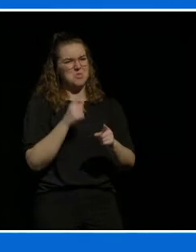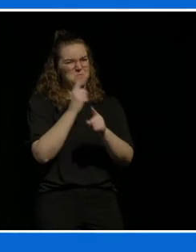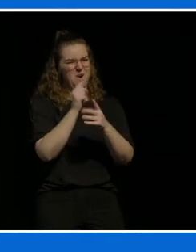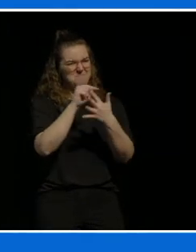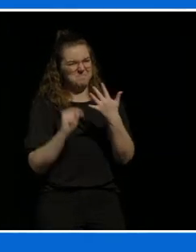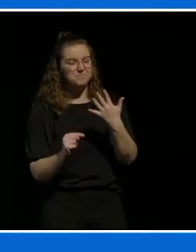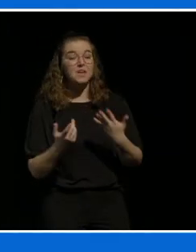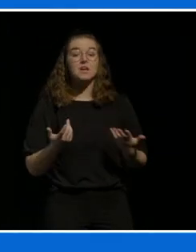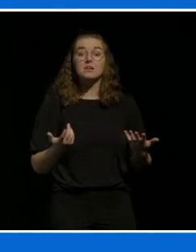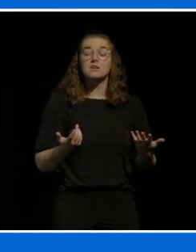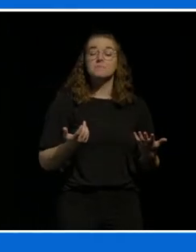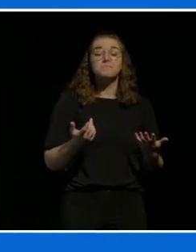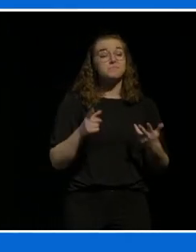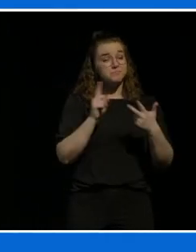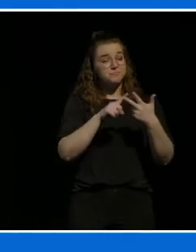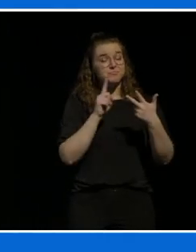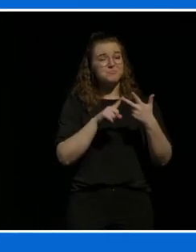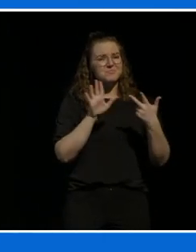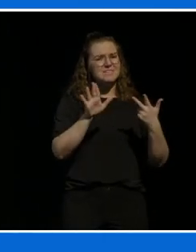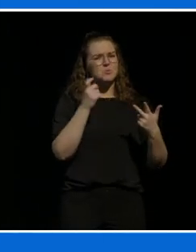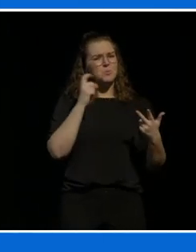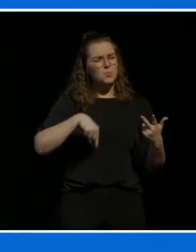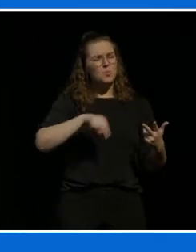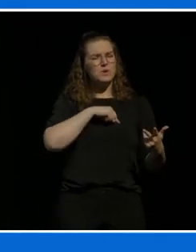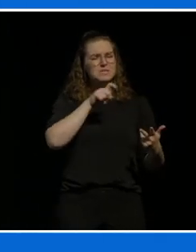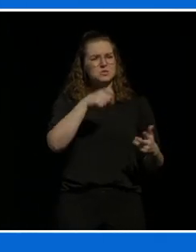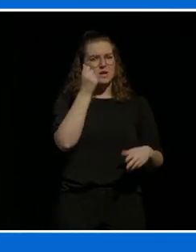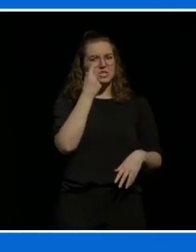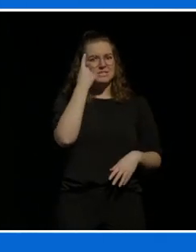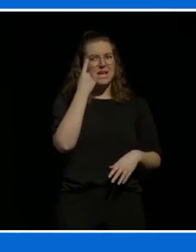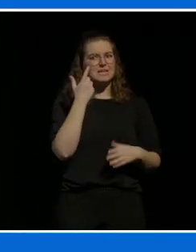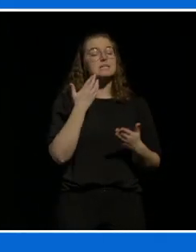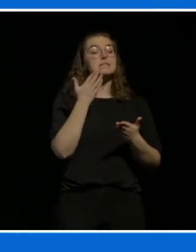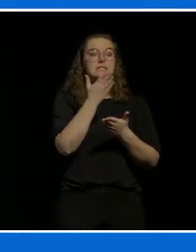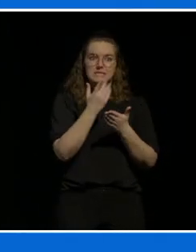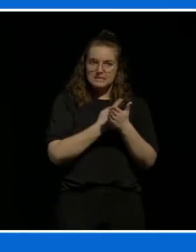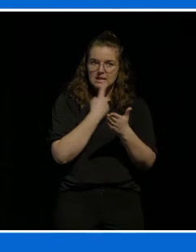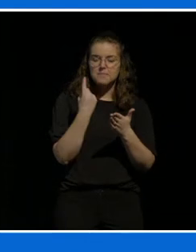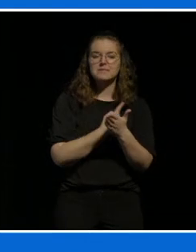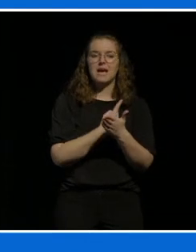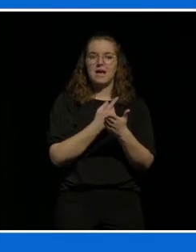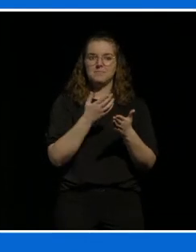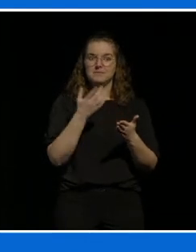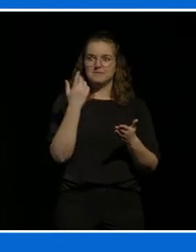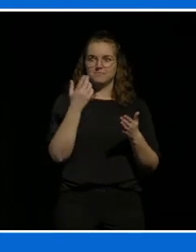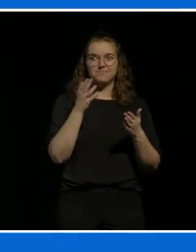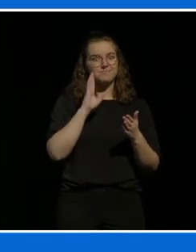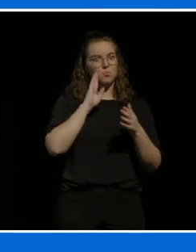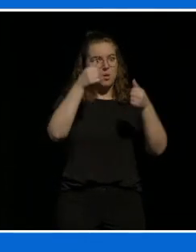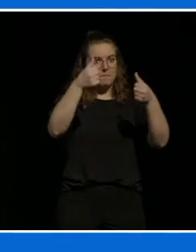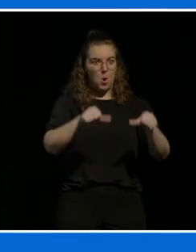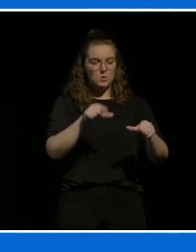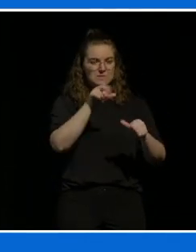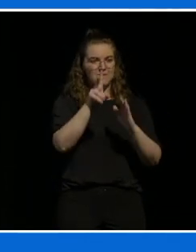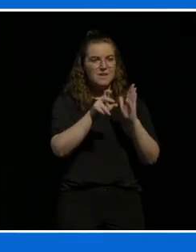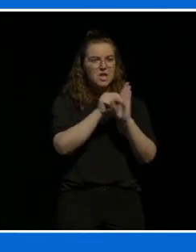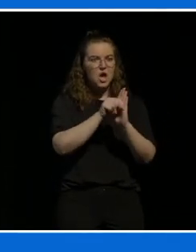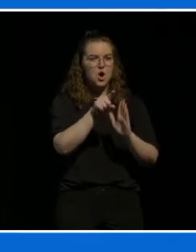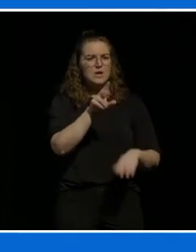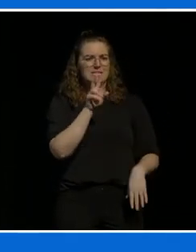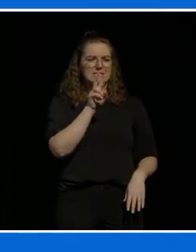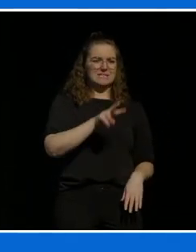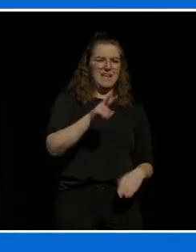that information's put out there with a ulterior motive, right? And so to be a skeptic first whenever you're on social media,